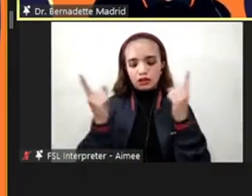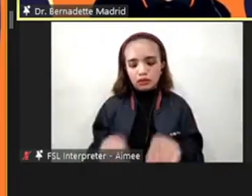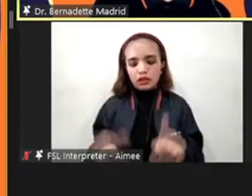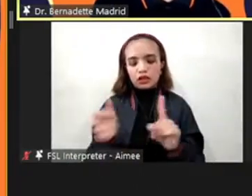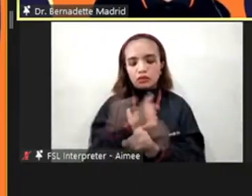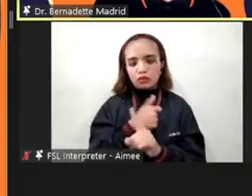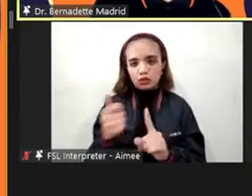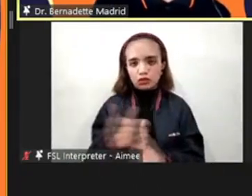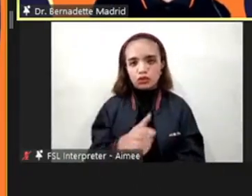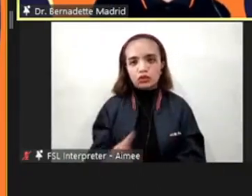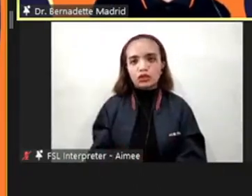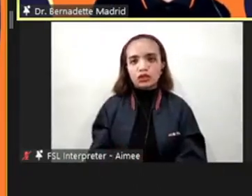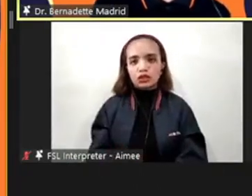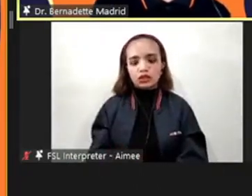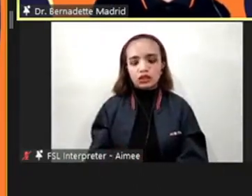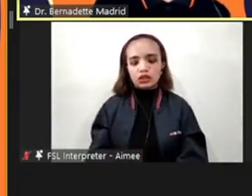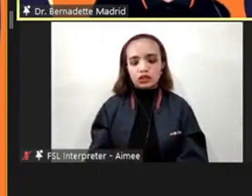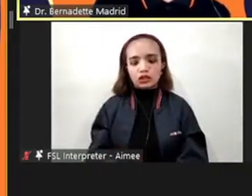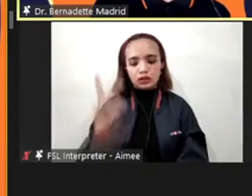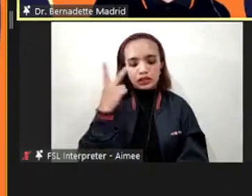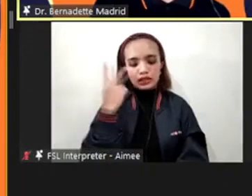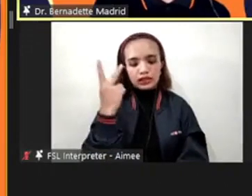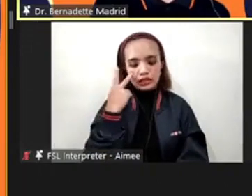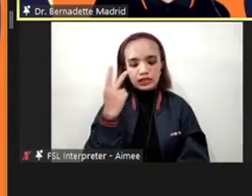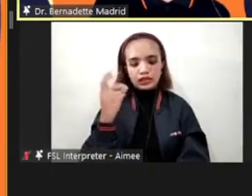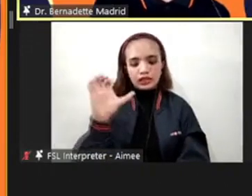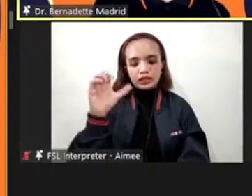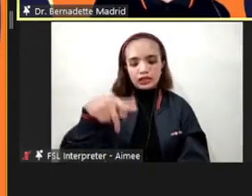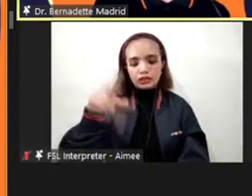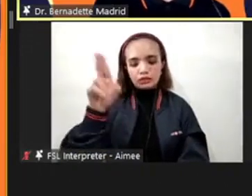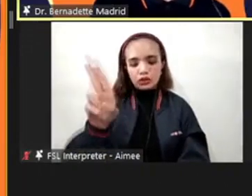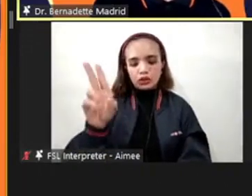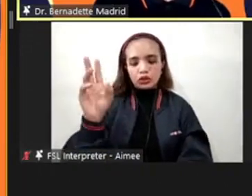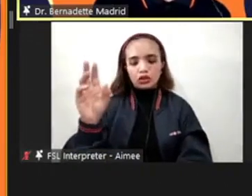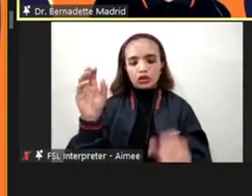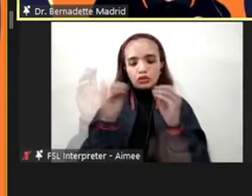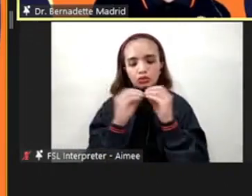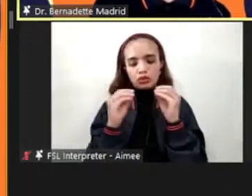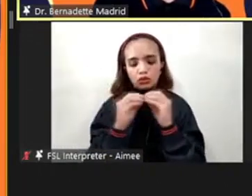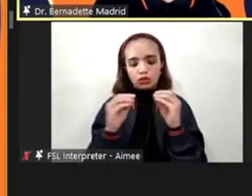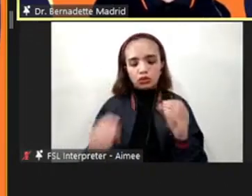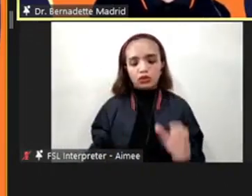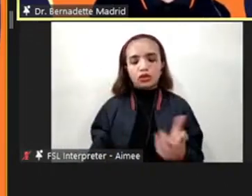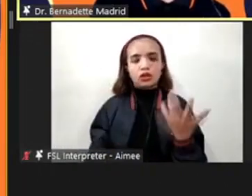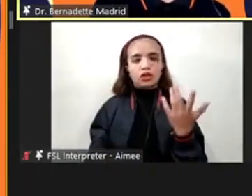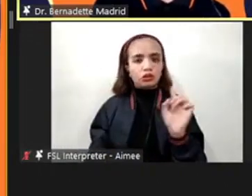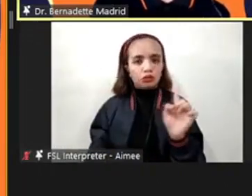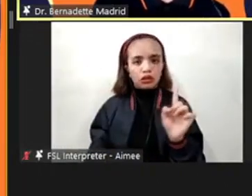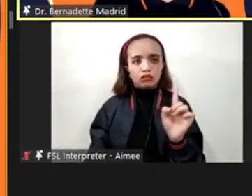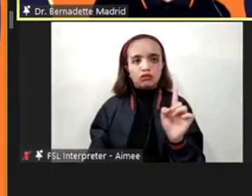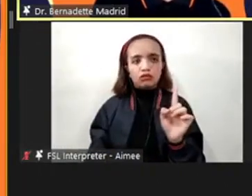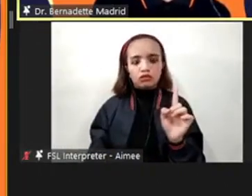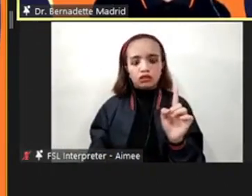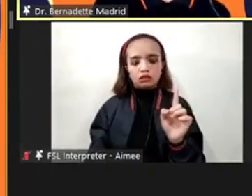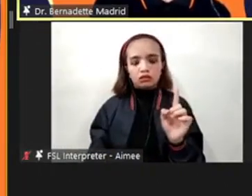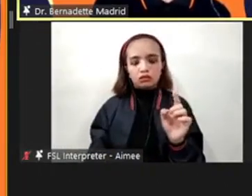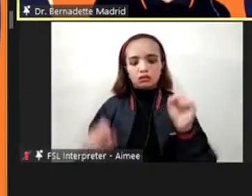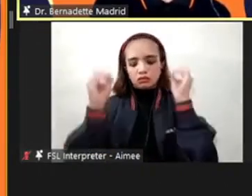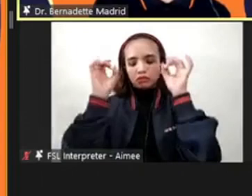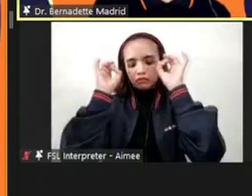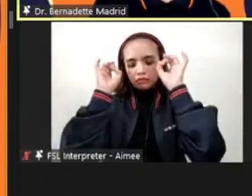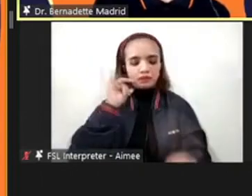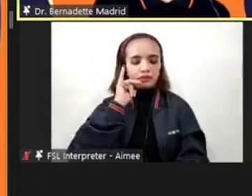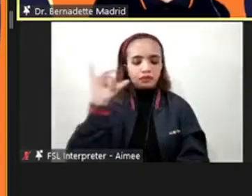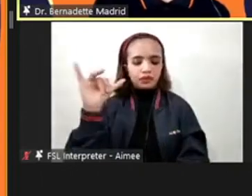the cases that we see at CPU are more complex now, with higher suicidal risk, more